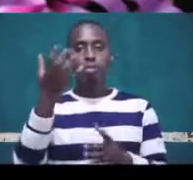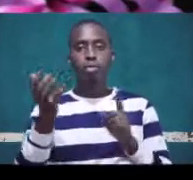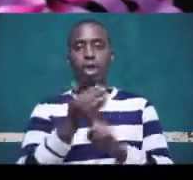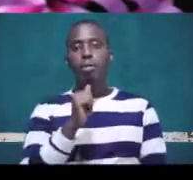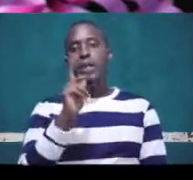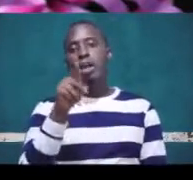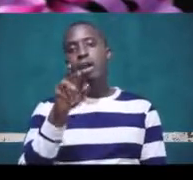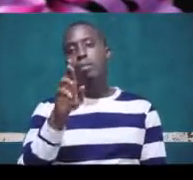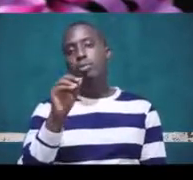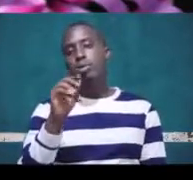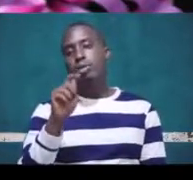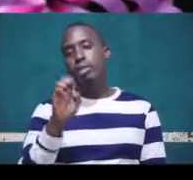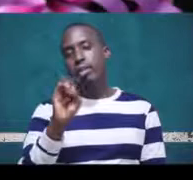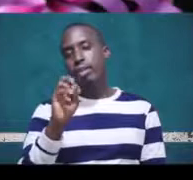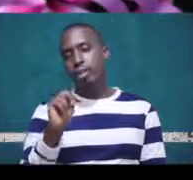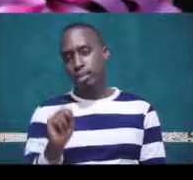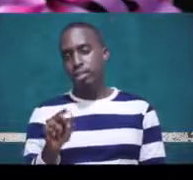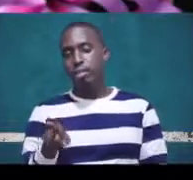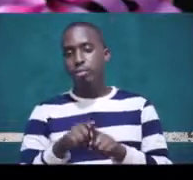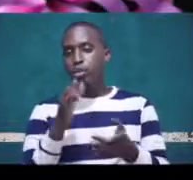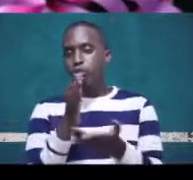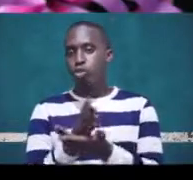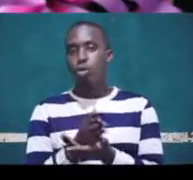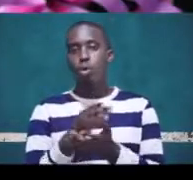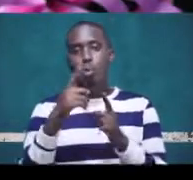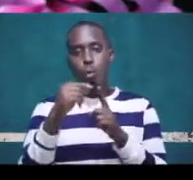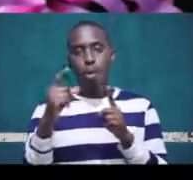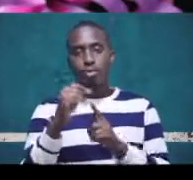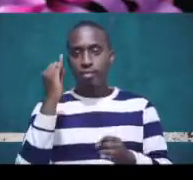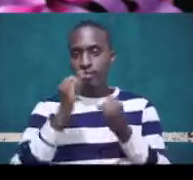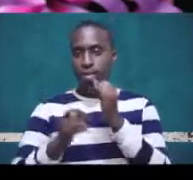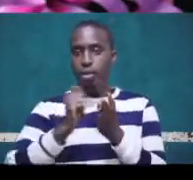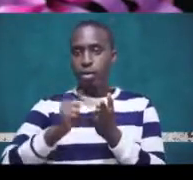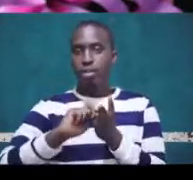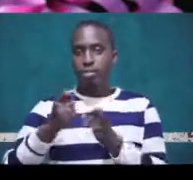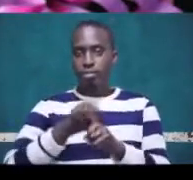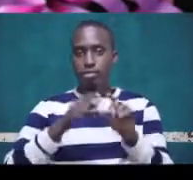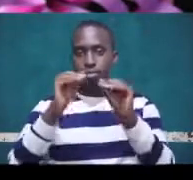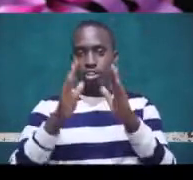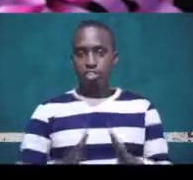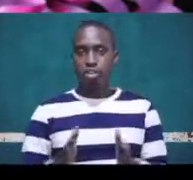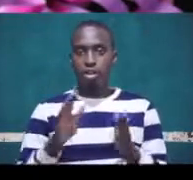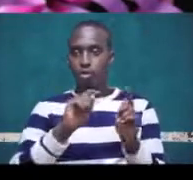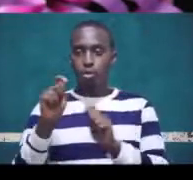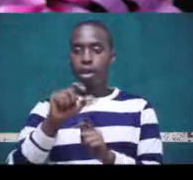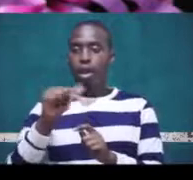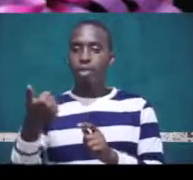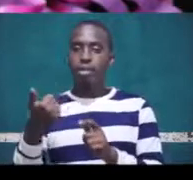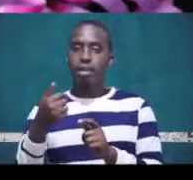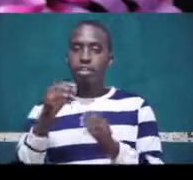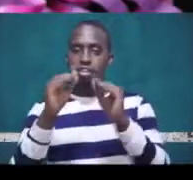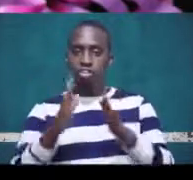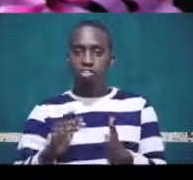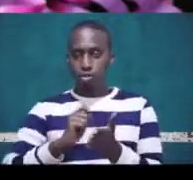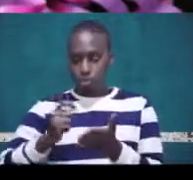have the protein, which is the true words in the exam, finally written by the teacher, for the other teacher to be able to mark. Because the other teacher,